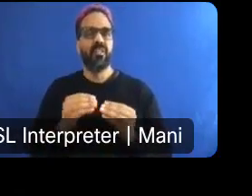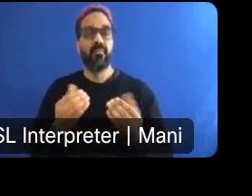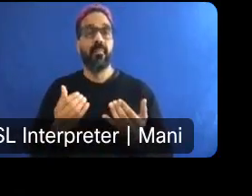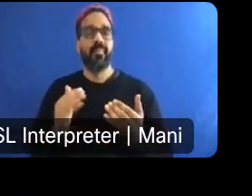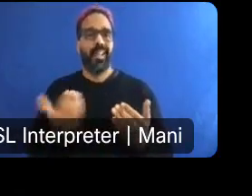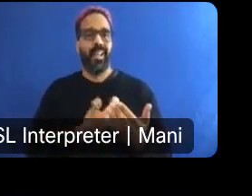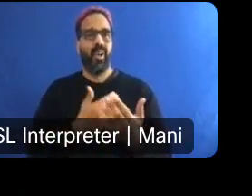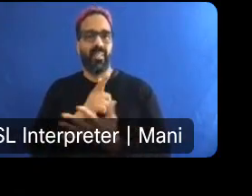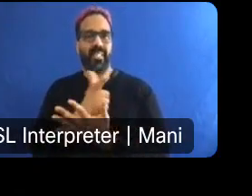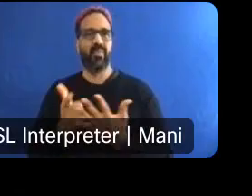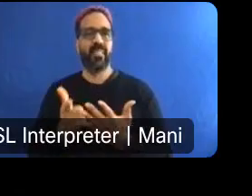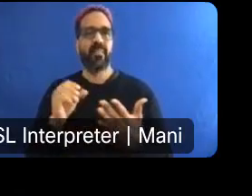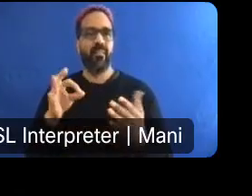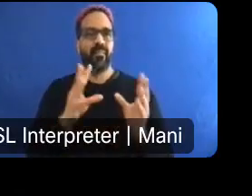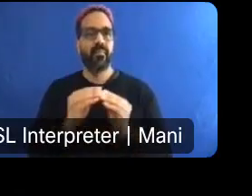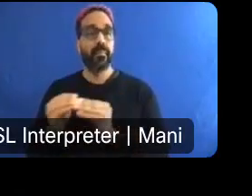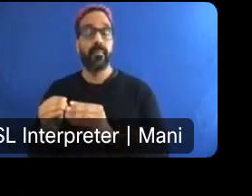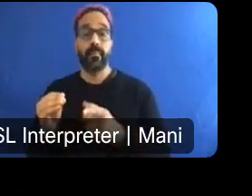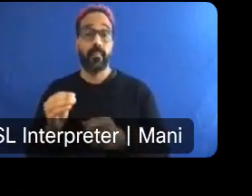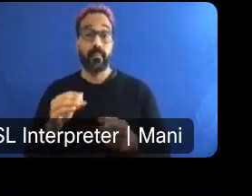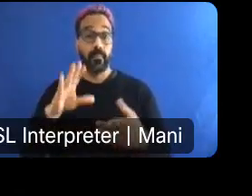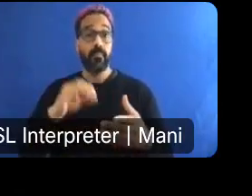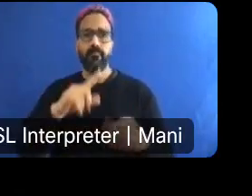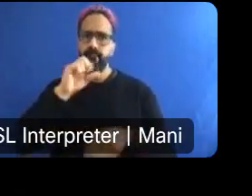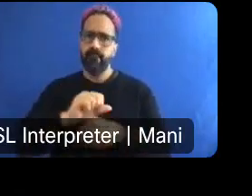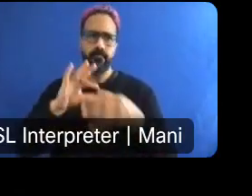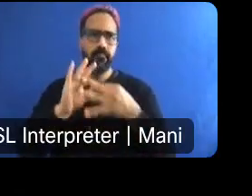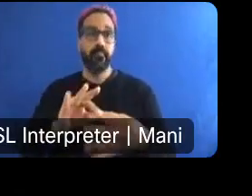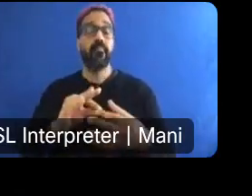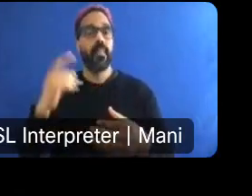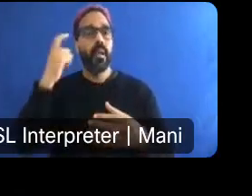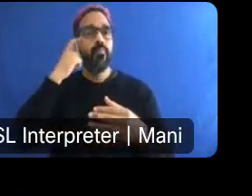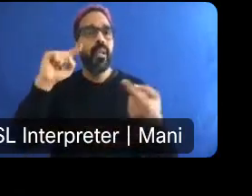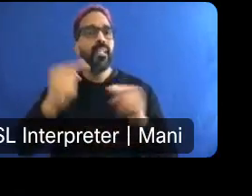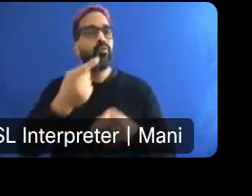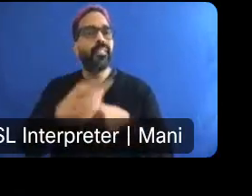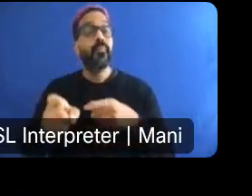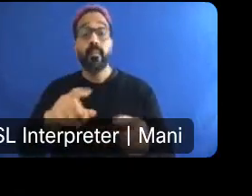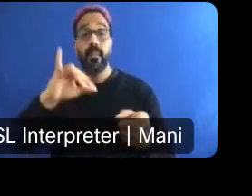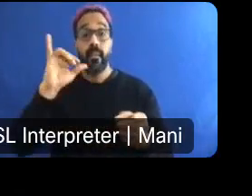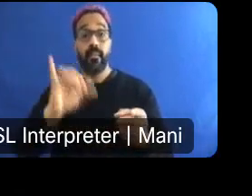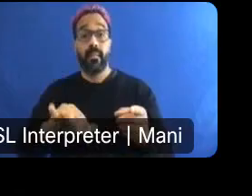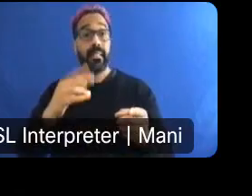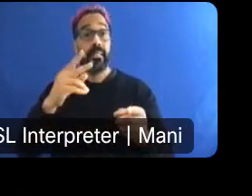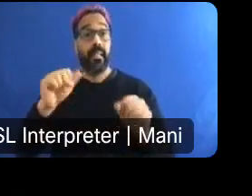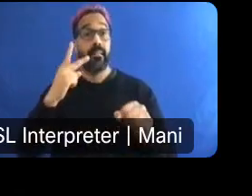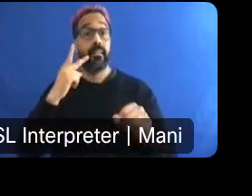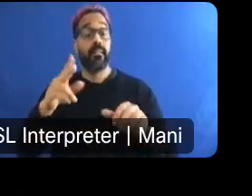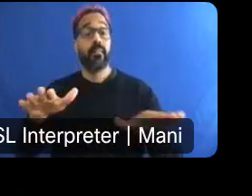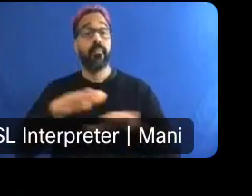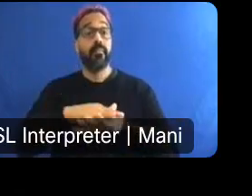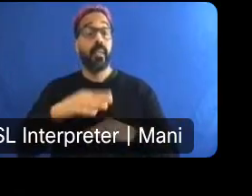is most certainly applicable to brain injuries, especially since we see how overlapping experiences of mental health and